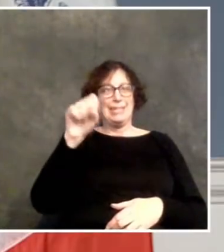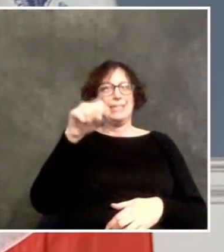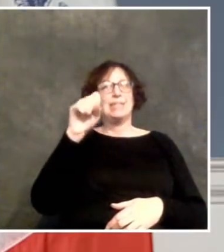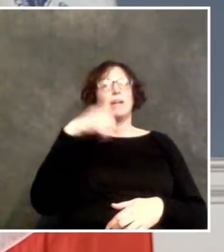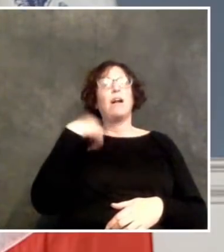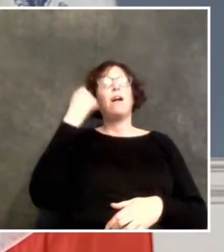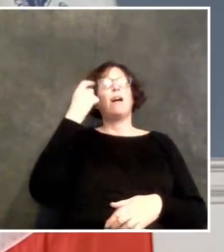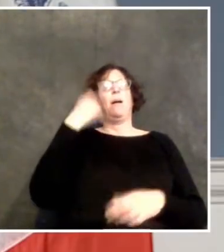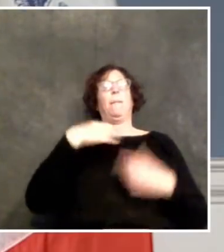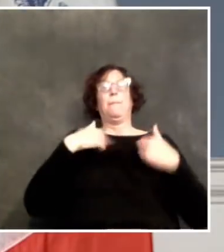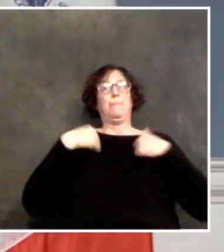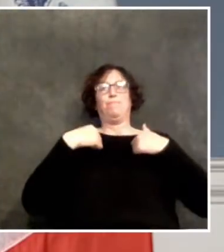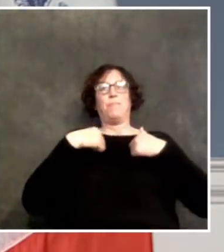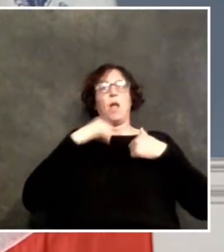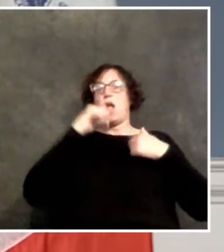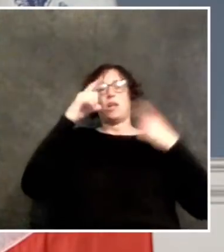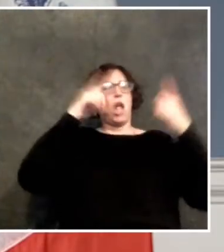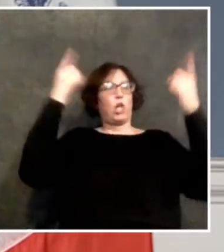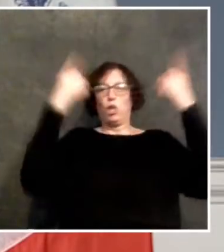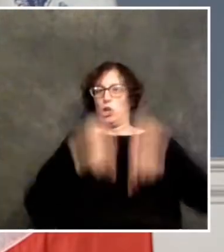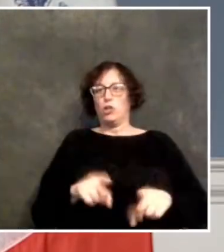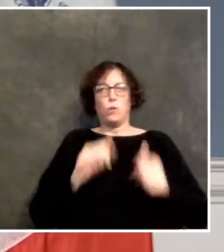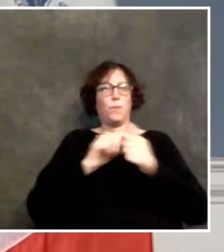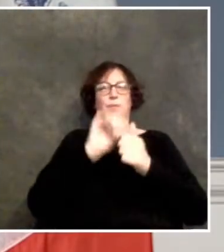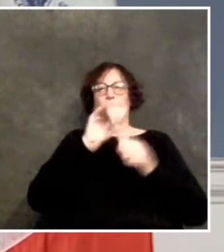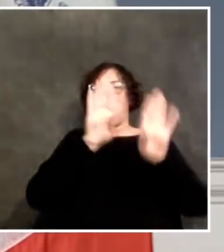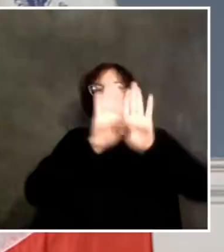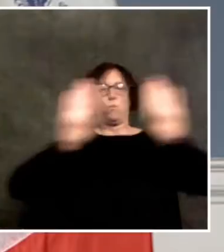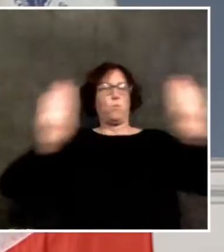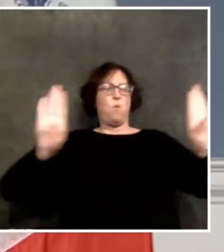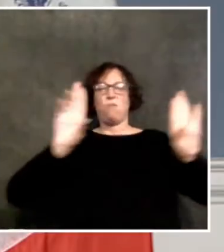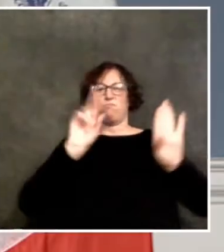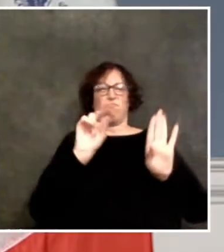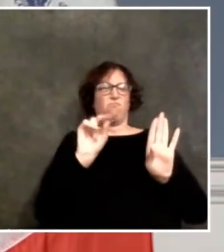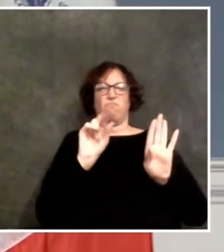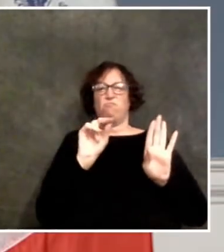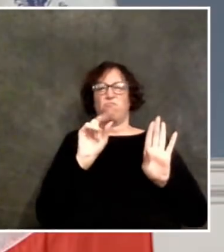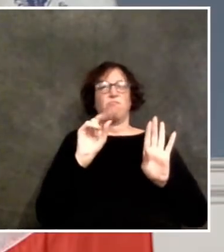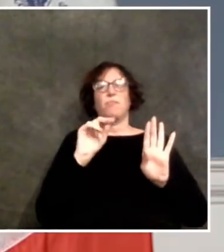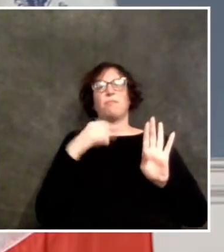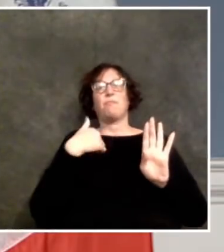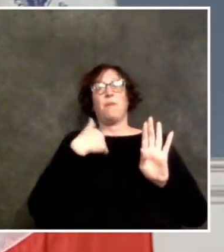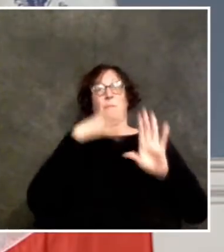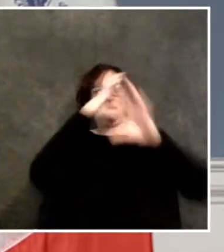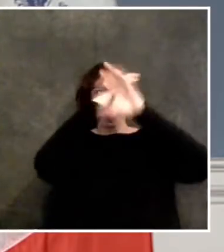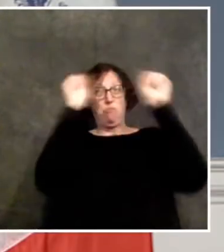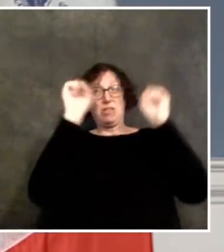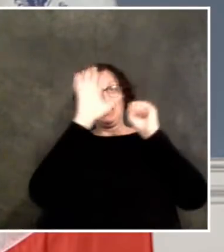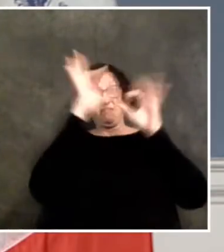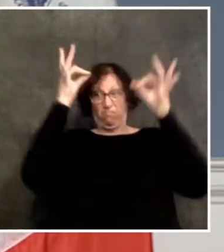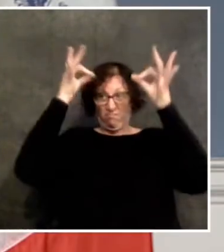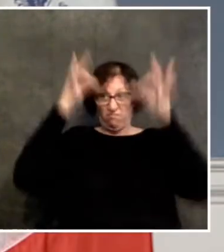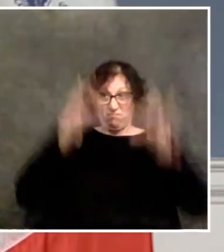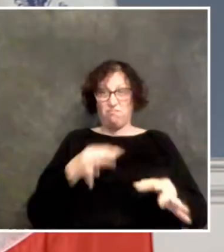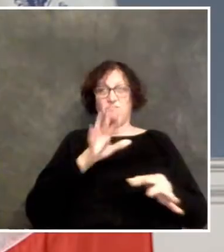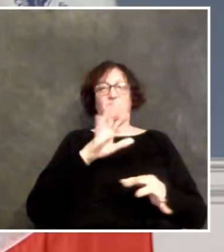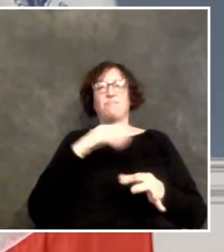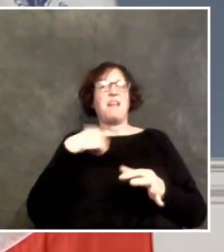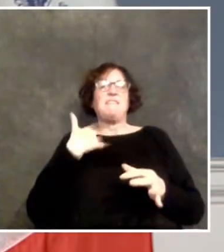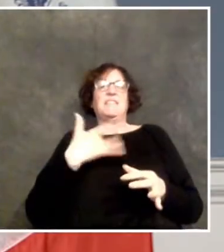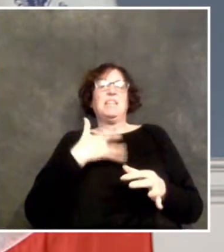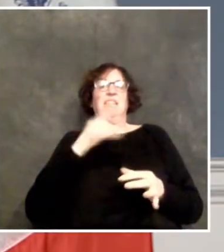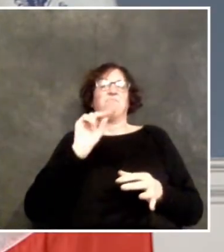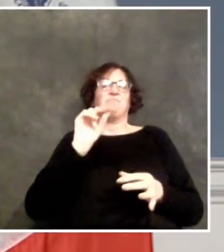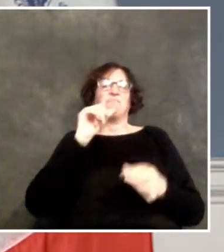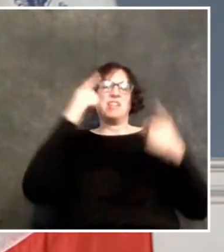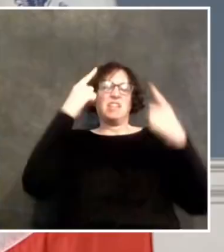think all the soldiers involved in anything involving the building of the border wall should be at the front fighting coronavirus. I've said that before. But